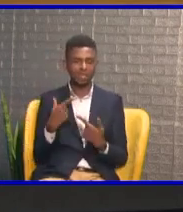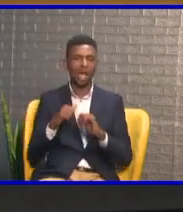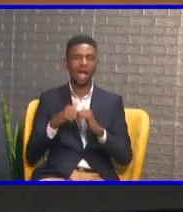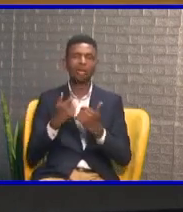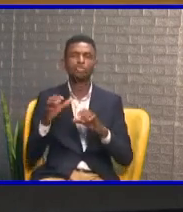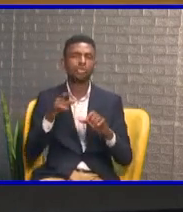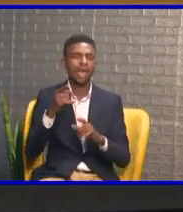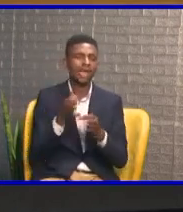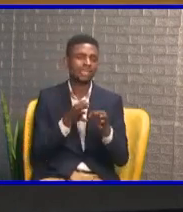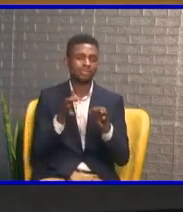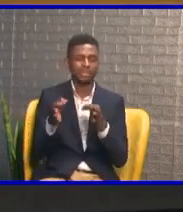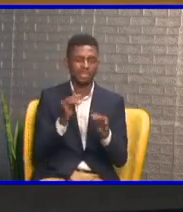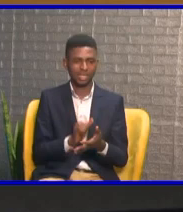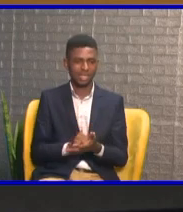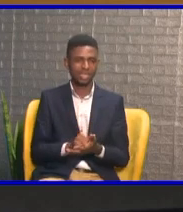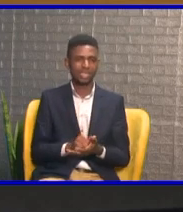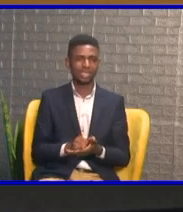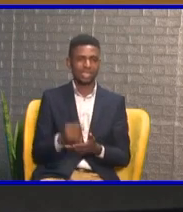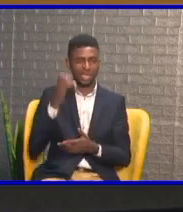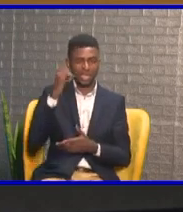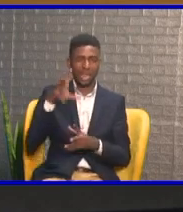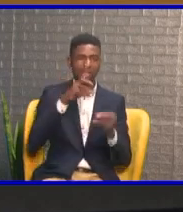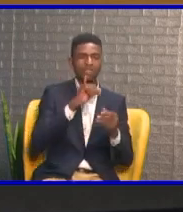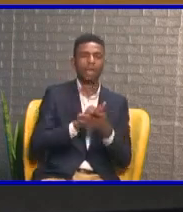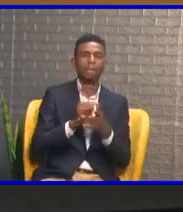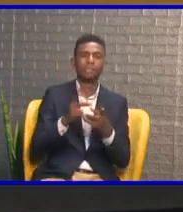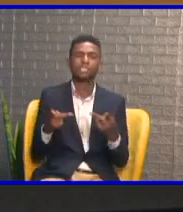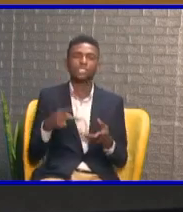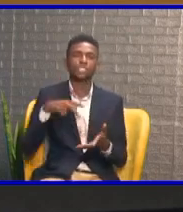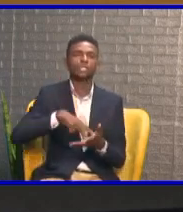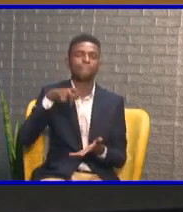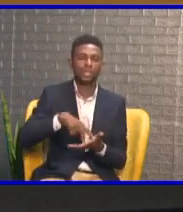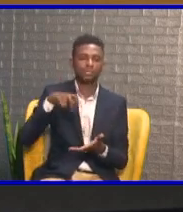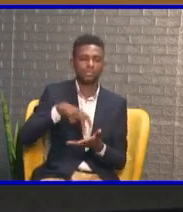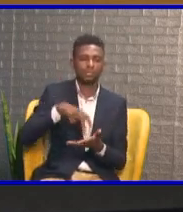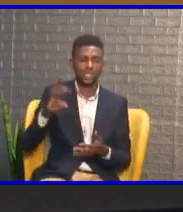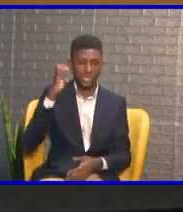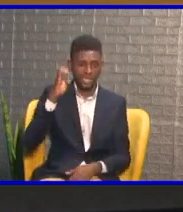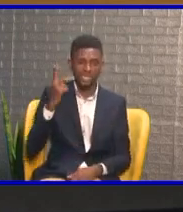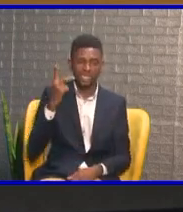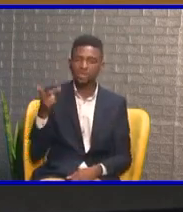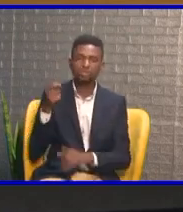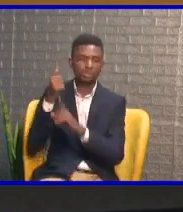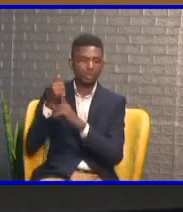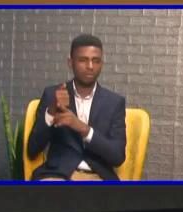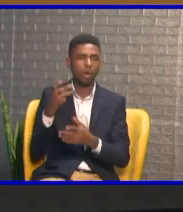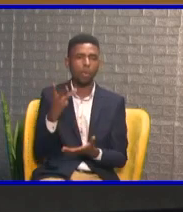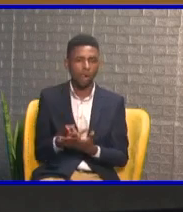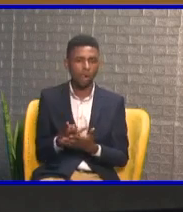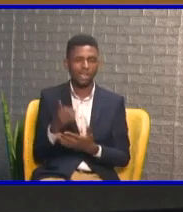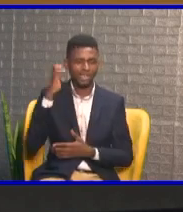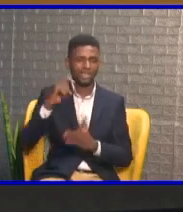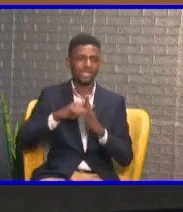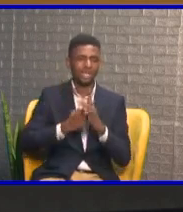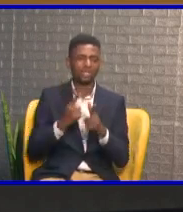He lived. He left that place jumping and jubilating. He saw himself well. He started planning his